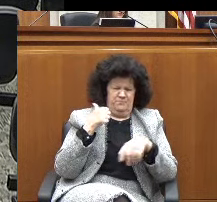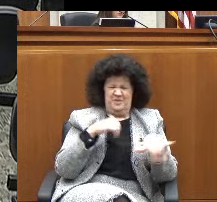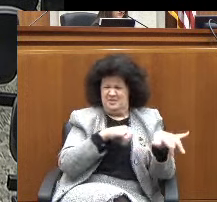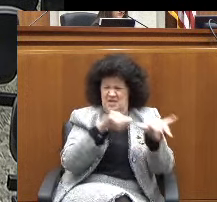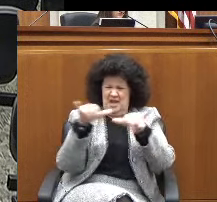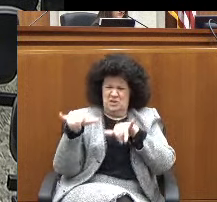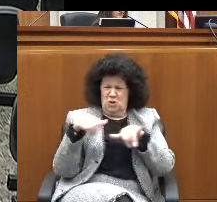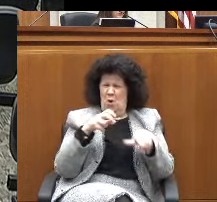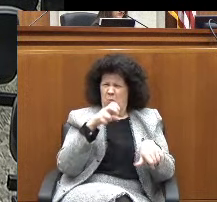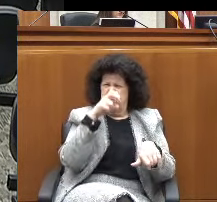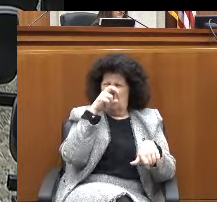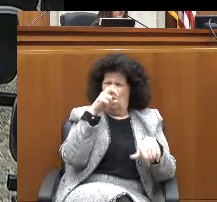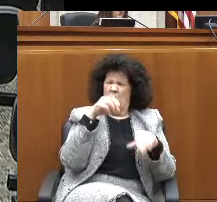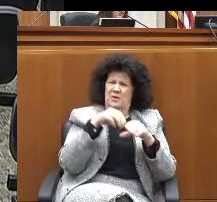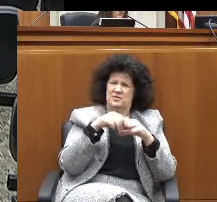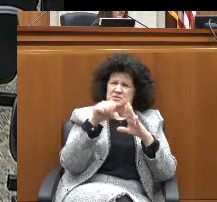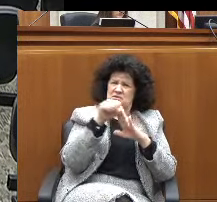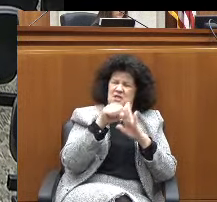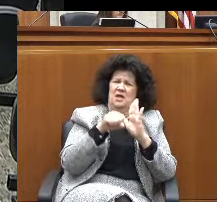standards in the state that